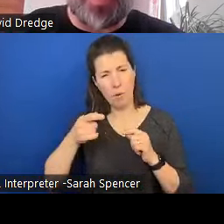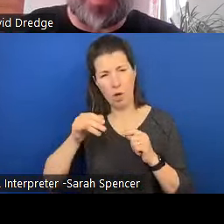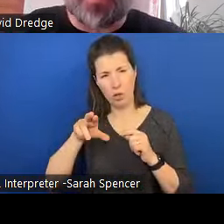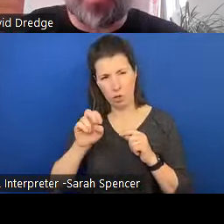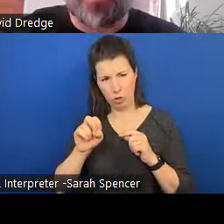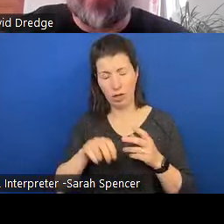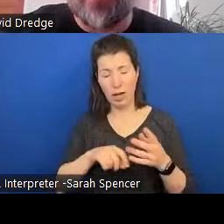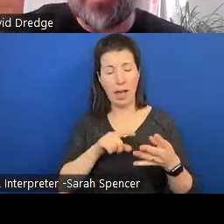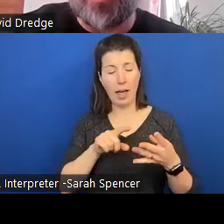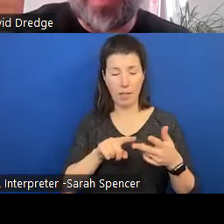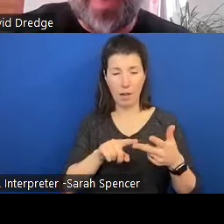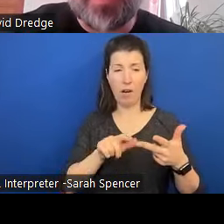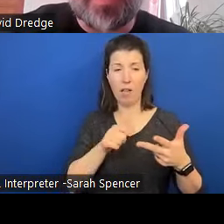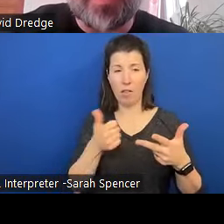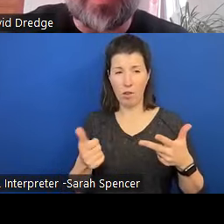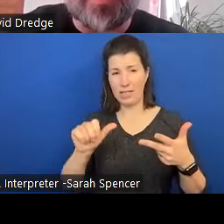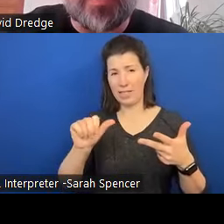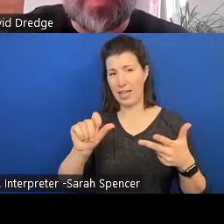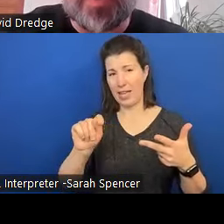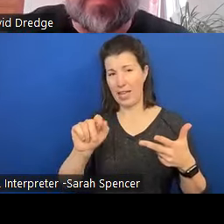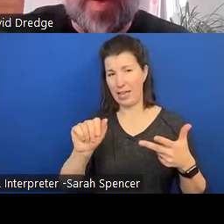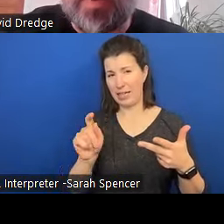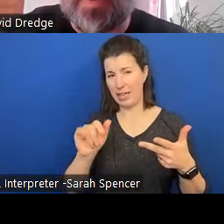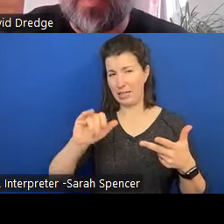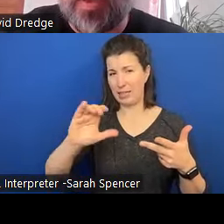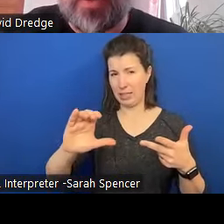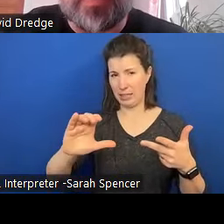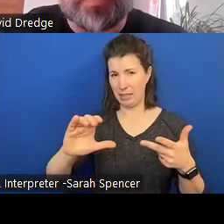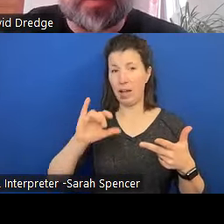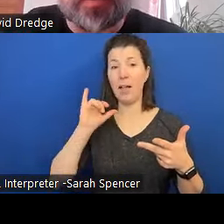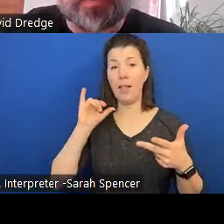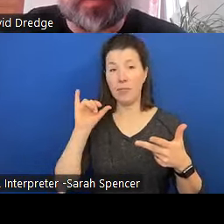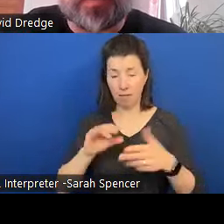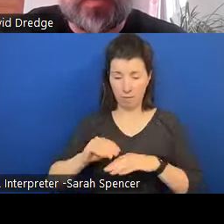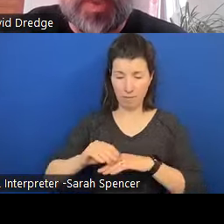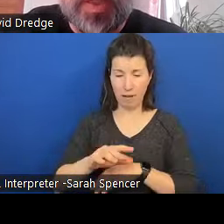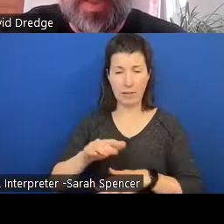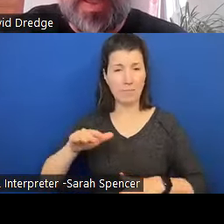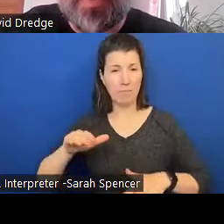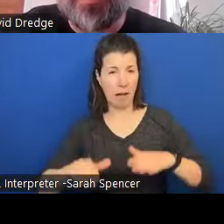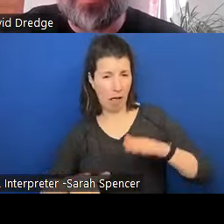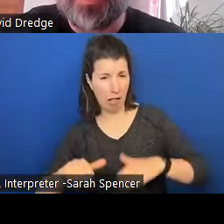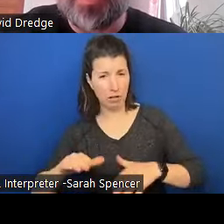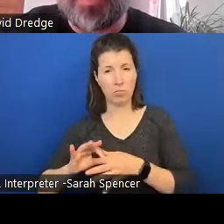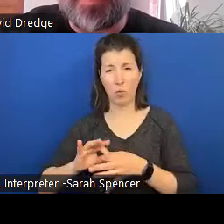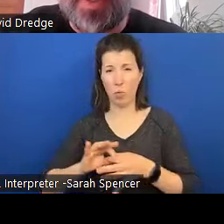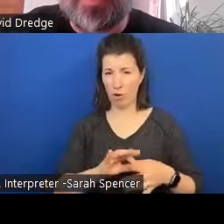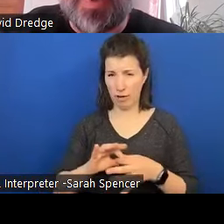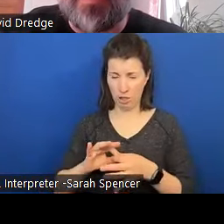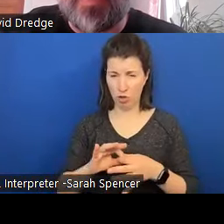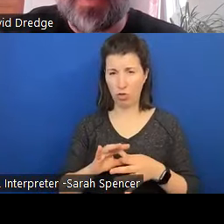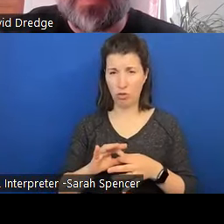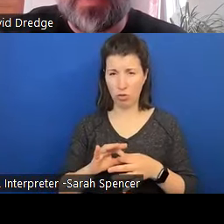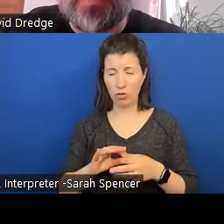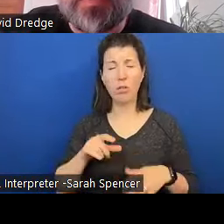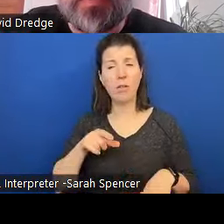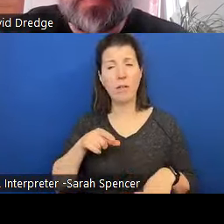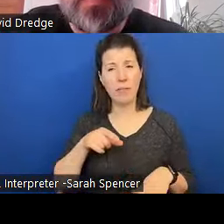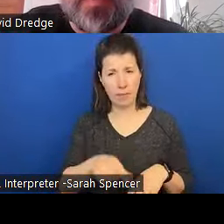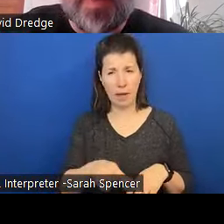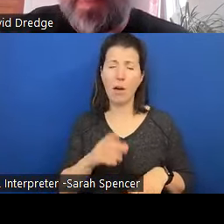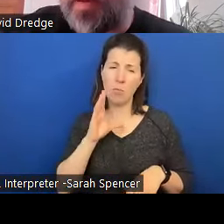call ataxic. So ataxia is a disturbance of balance and coordination. And these are the ones that sometimes will have low muscle